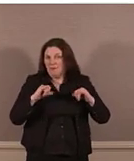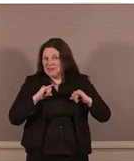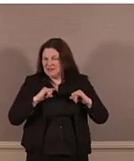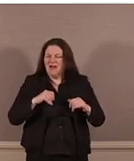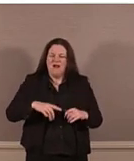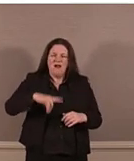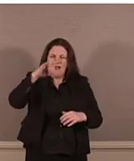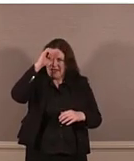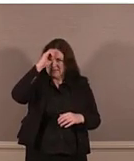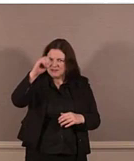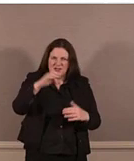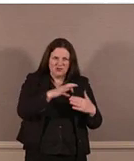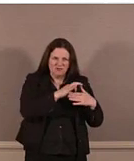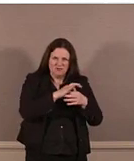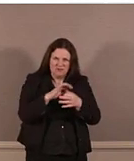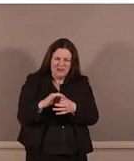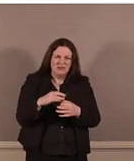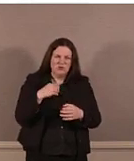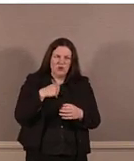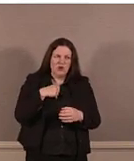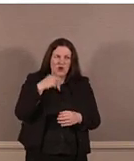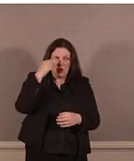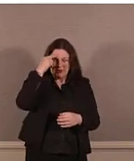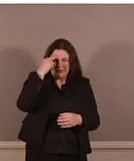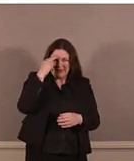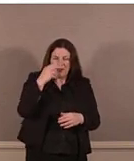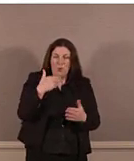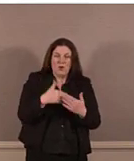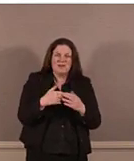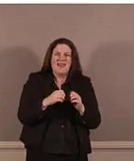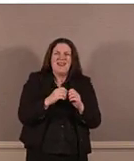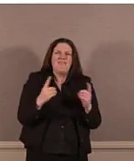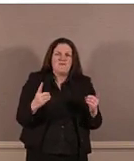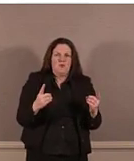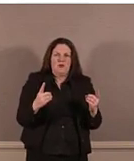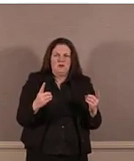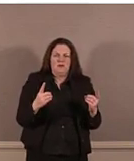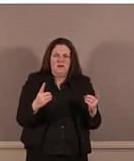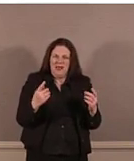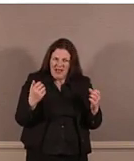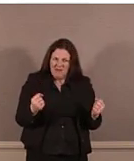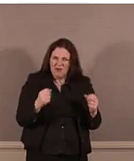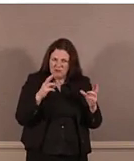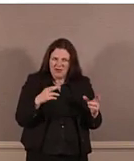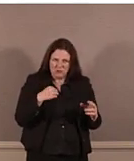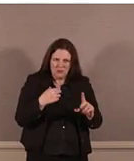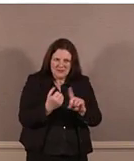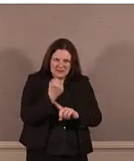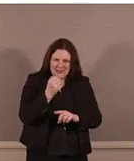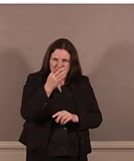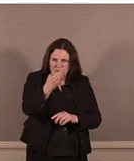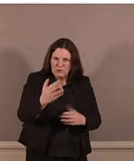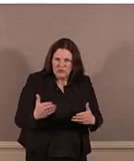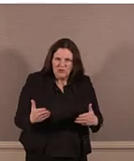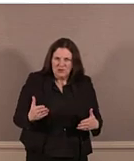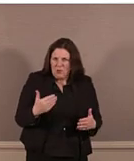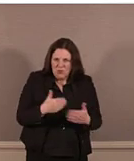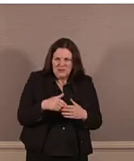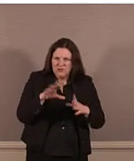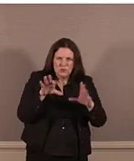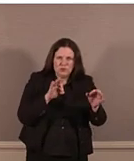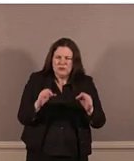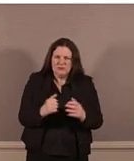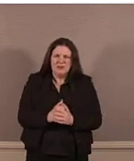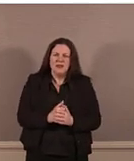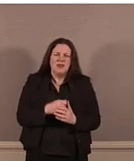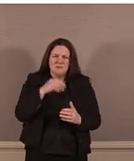expectation links to the understanding that everyone has a right to be successful in whatever they choose